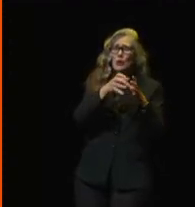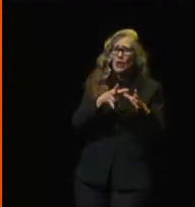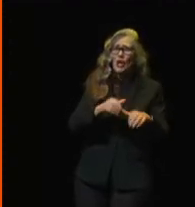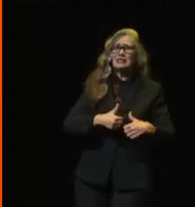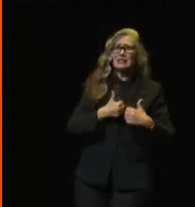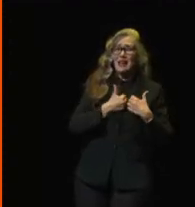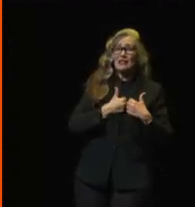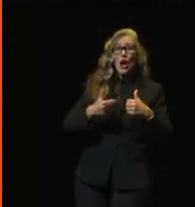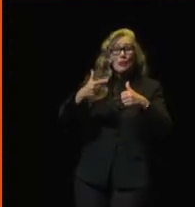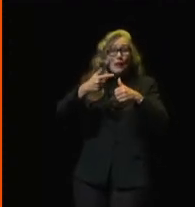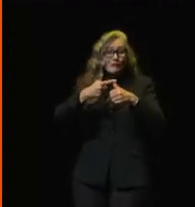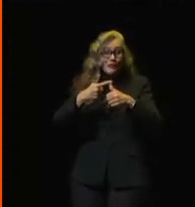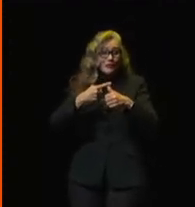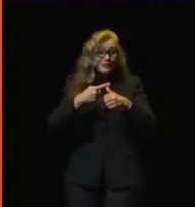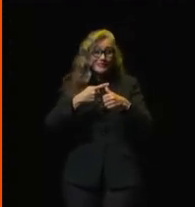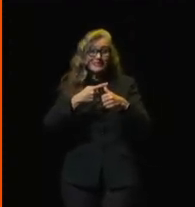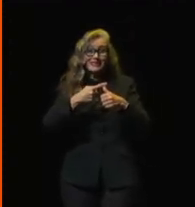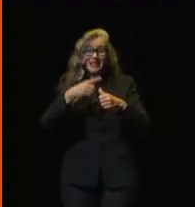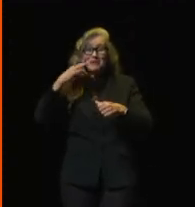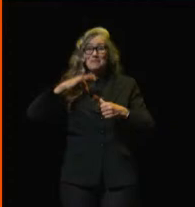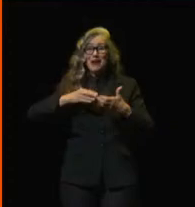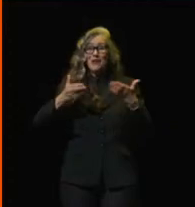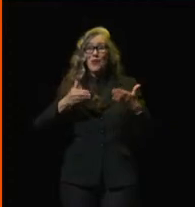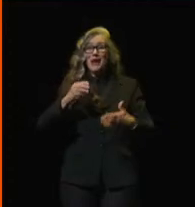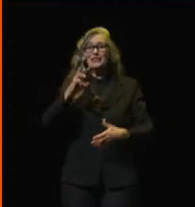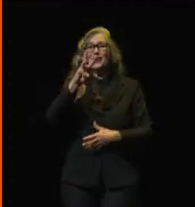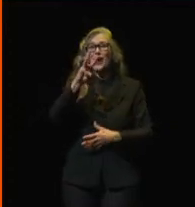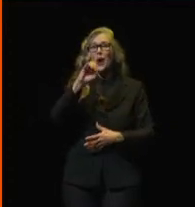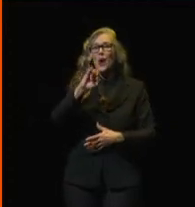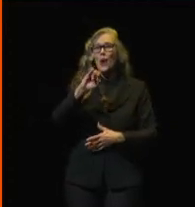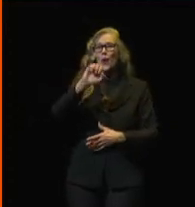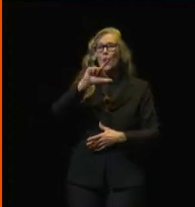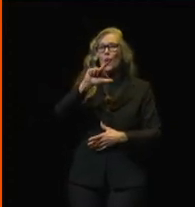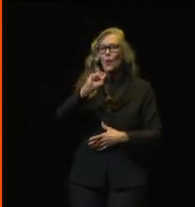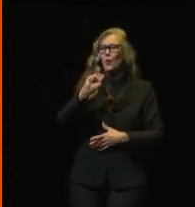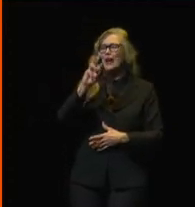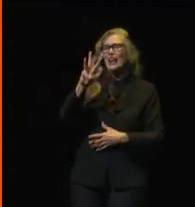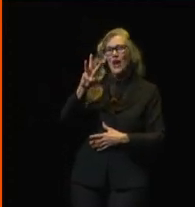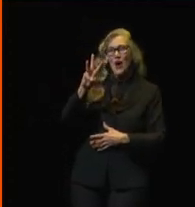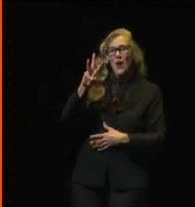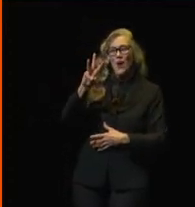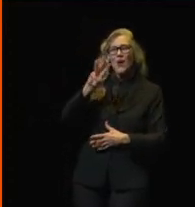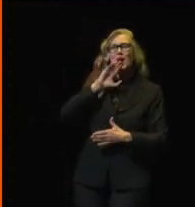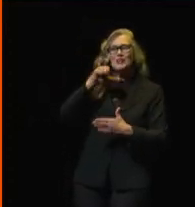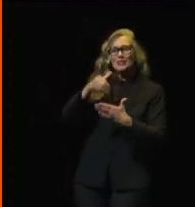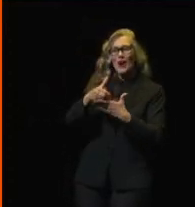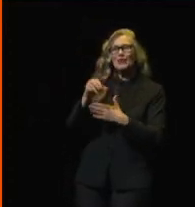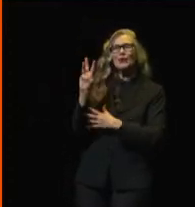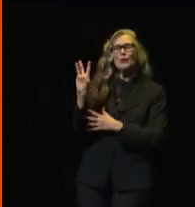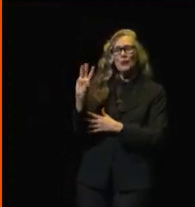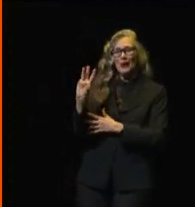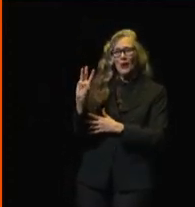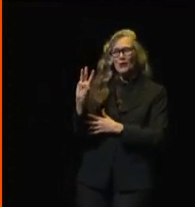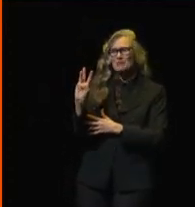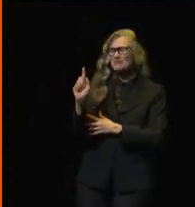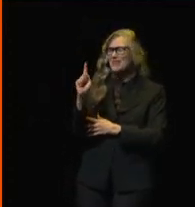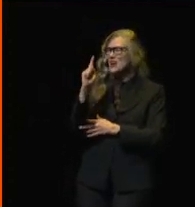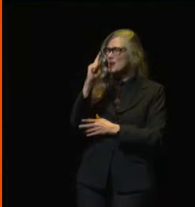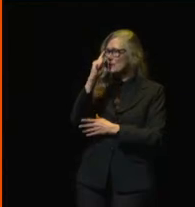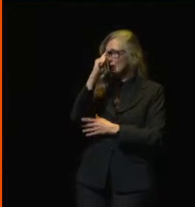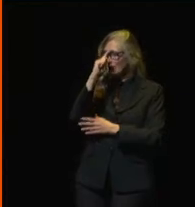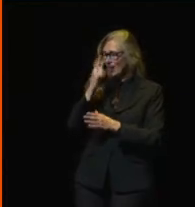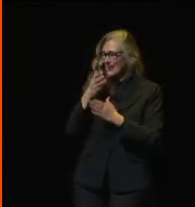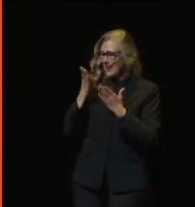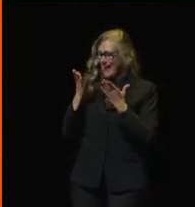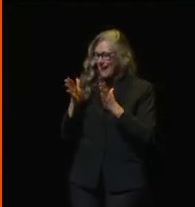Willow. Ady and I thought long and hard after his diagnosis about having another baby. And